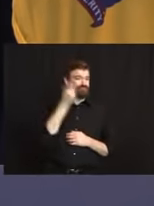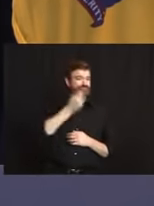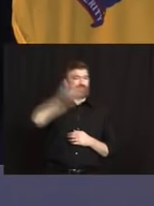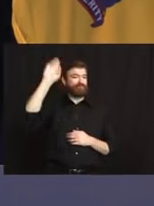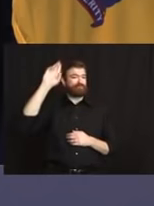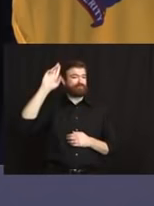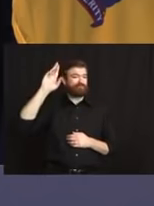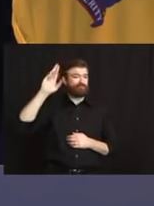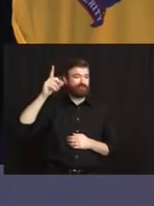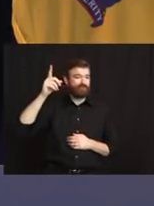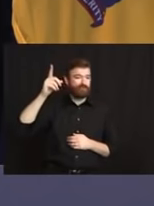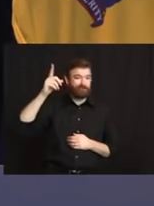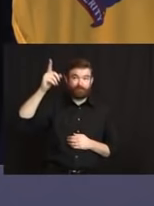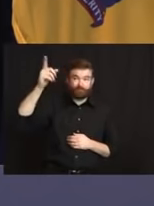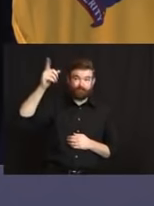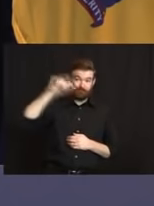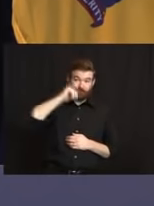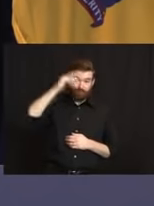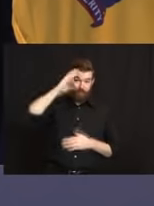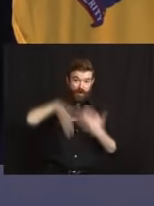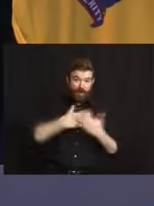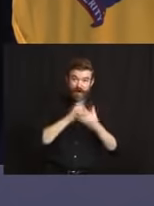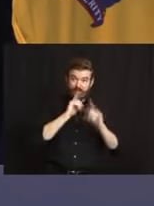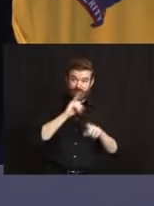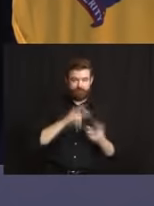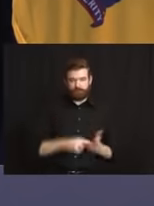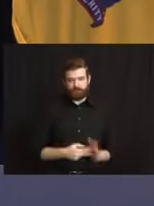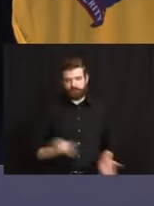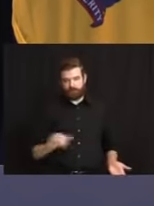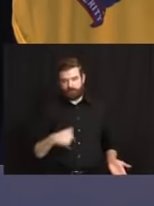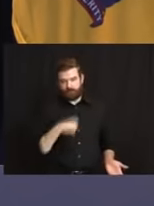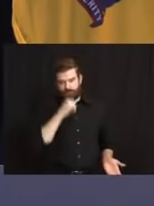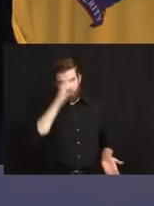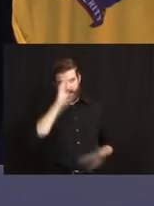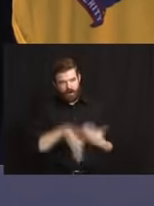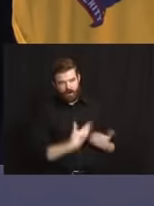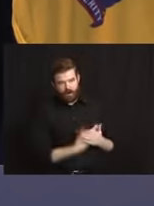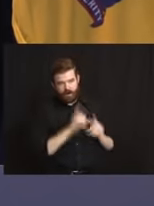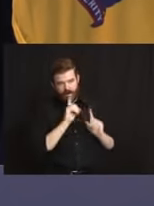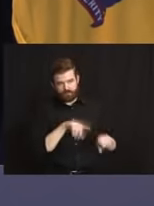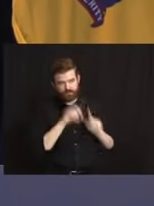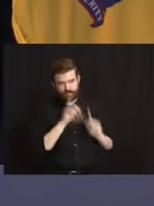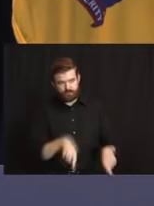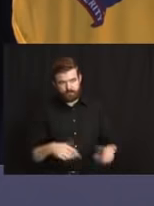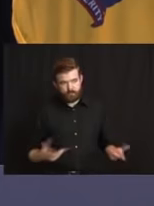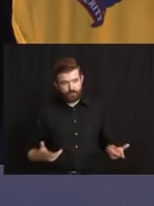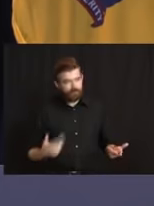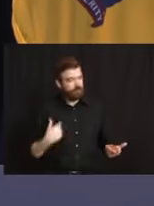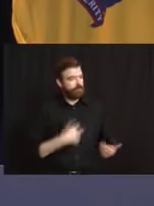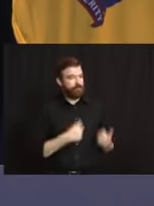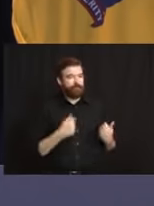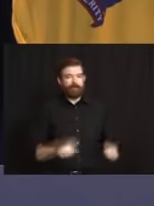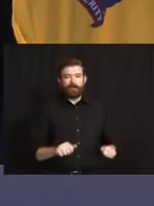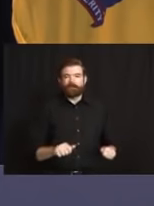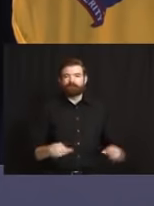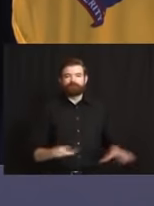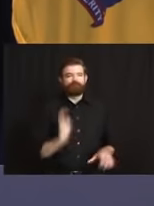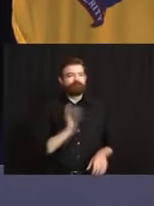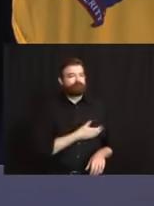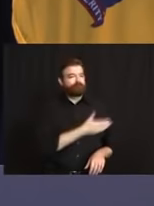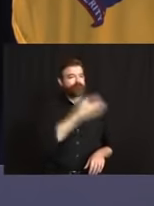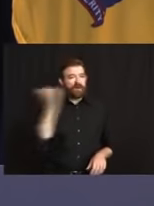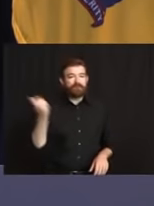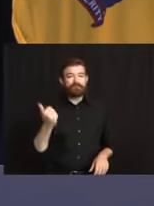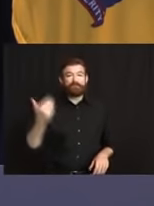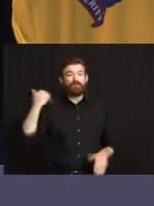best to get this as right as possible. This weekend, there was a lot of disturbing data nationally that we saw. Overwhelmingly,